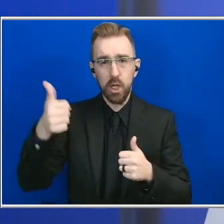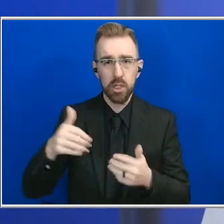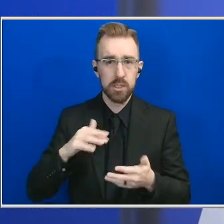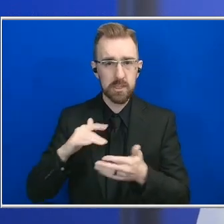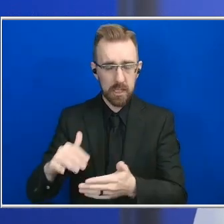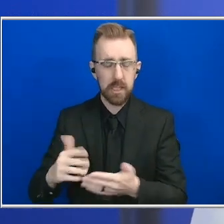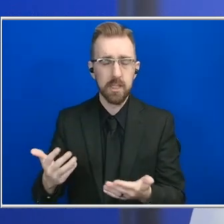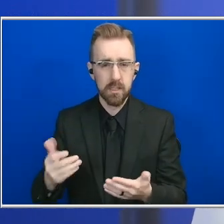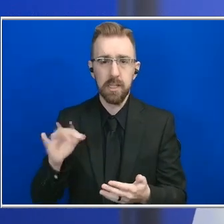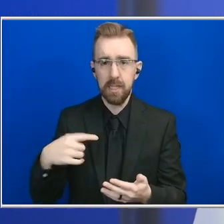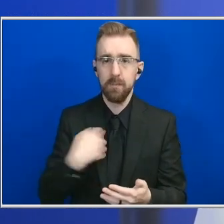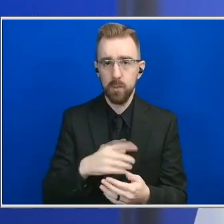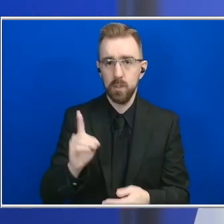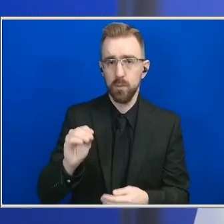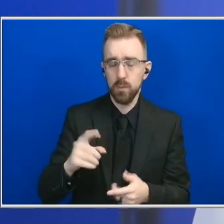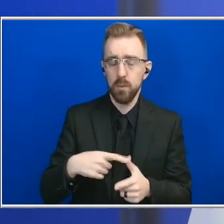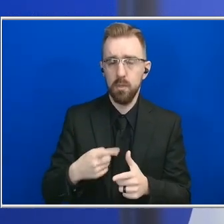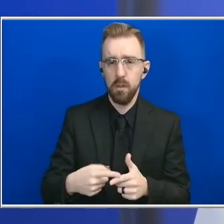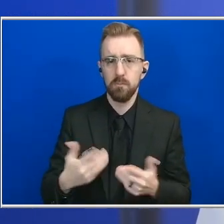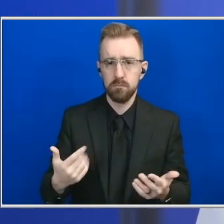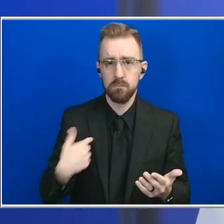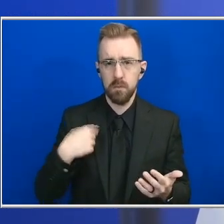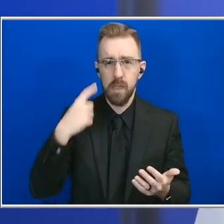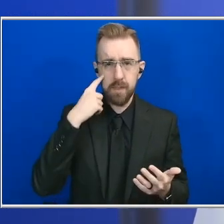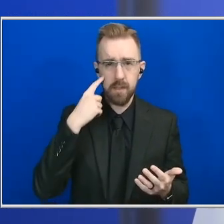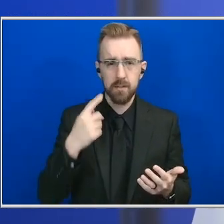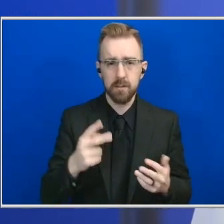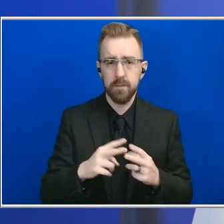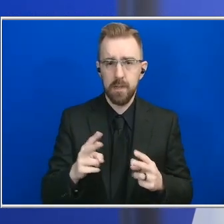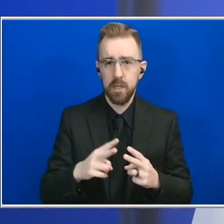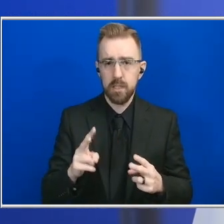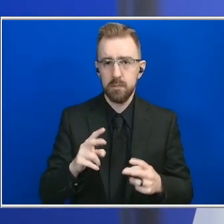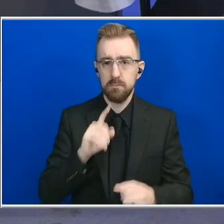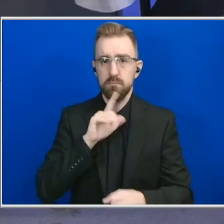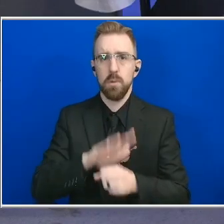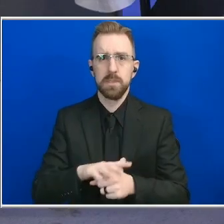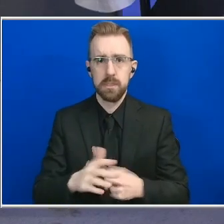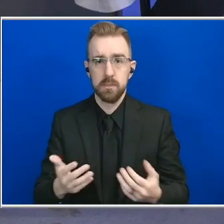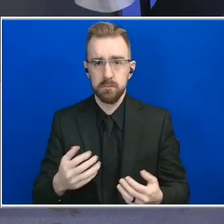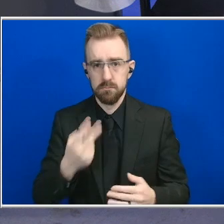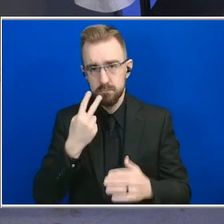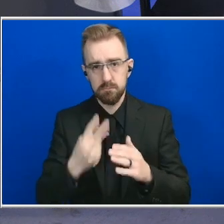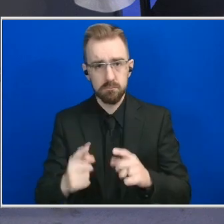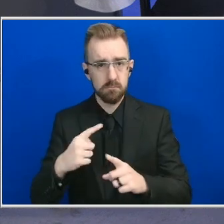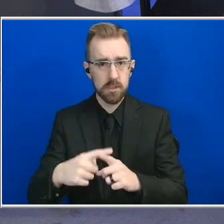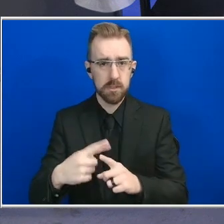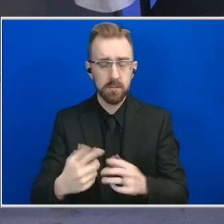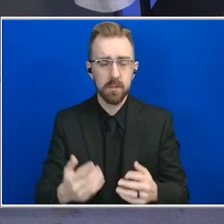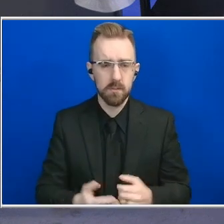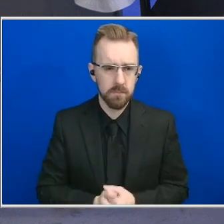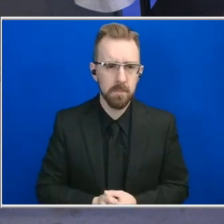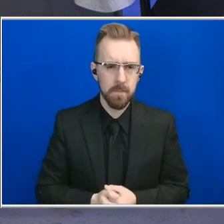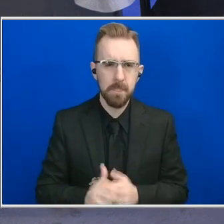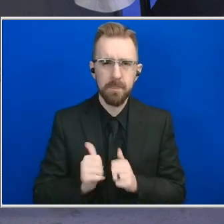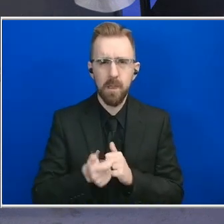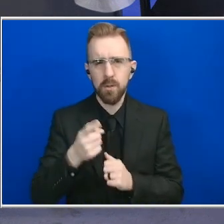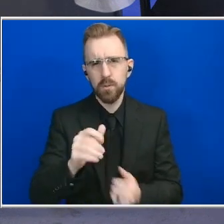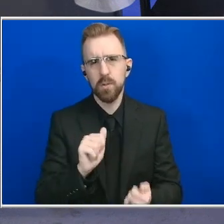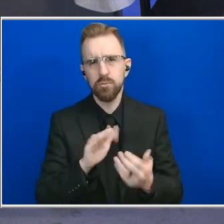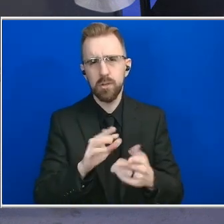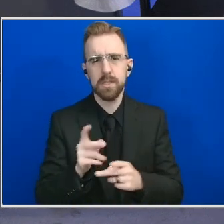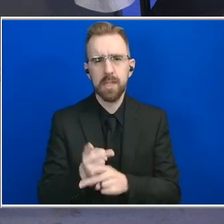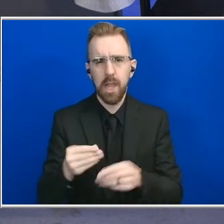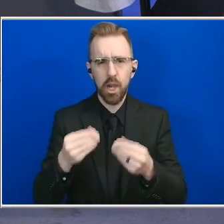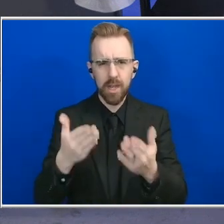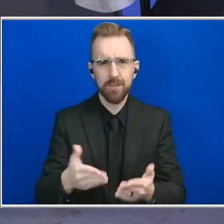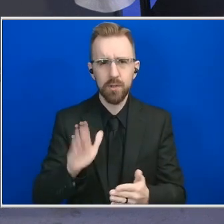do, then, I think it's very promising. I like that. So how would you address caregivers' hopes and concerns about